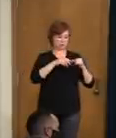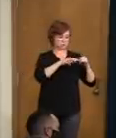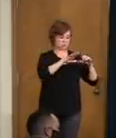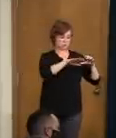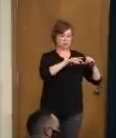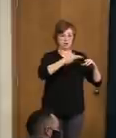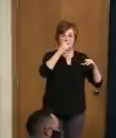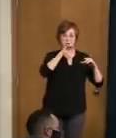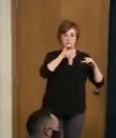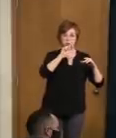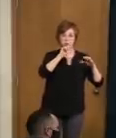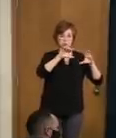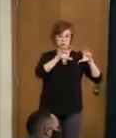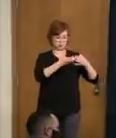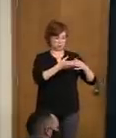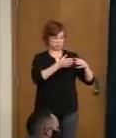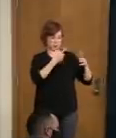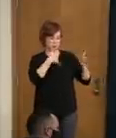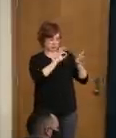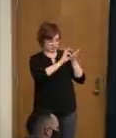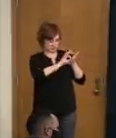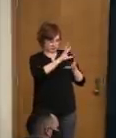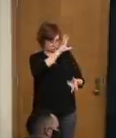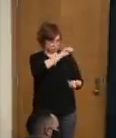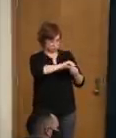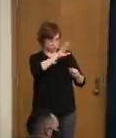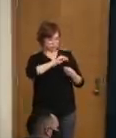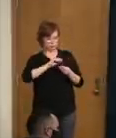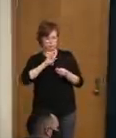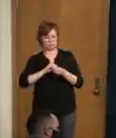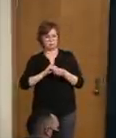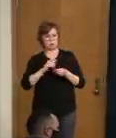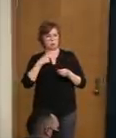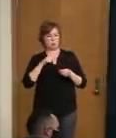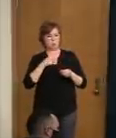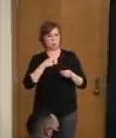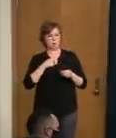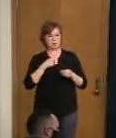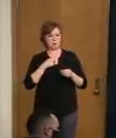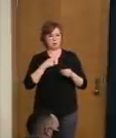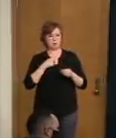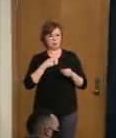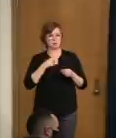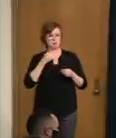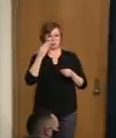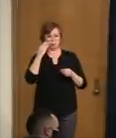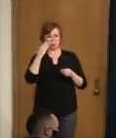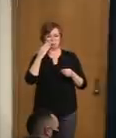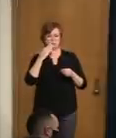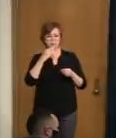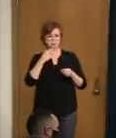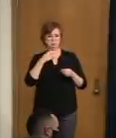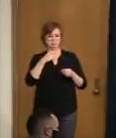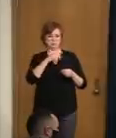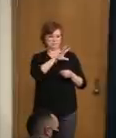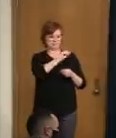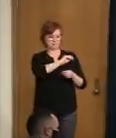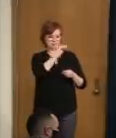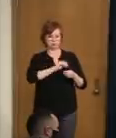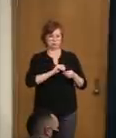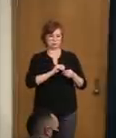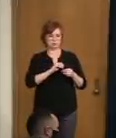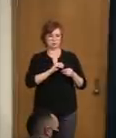on what Dr. Shahab has already pointed out within the new time frame, that's where that number for being short is coming